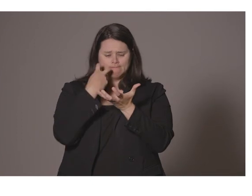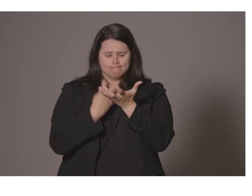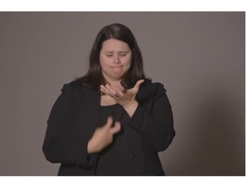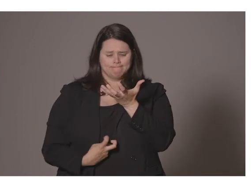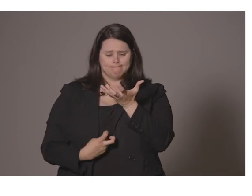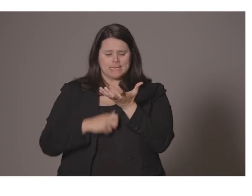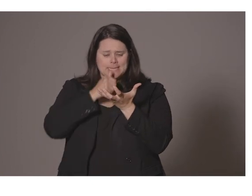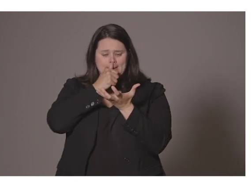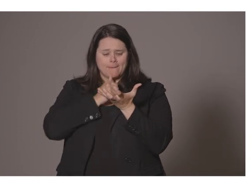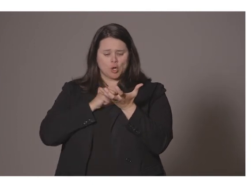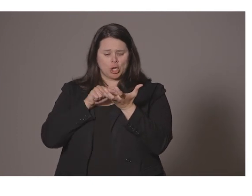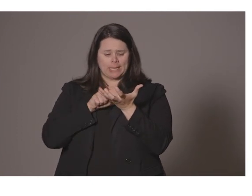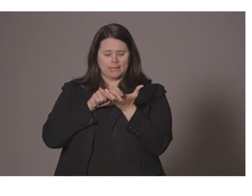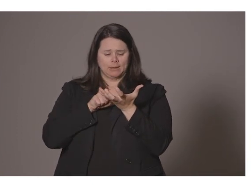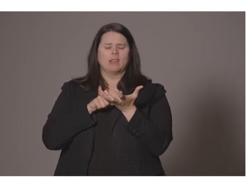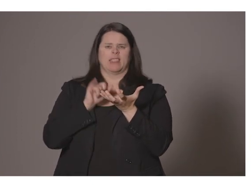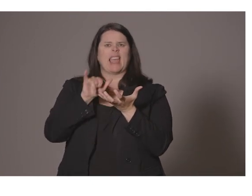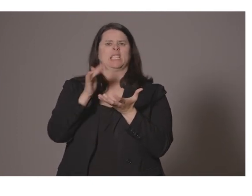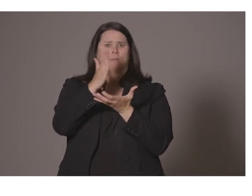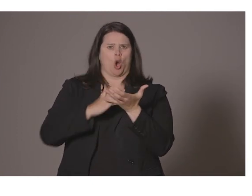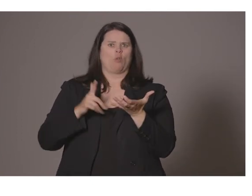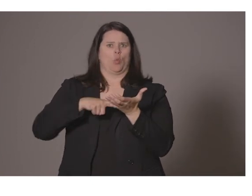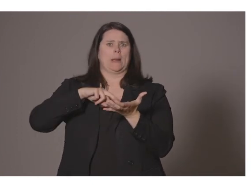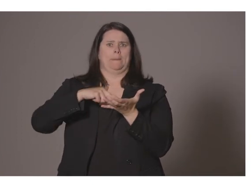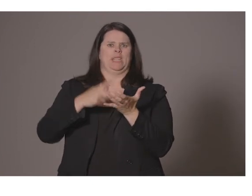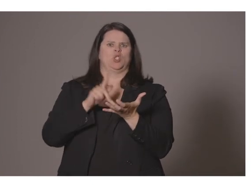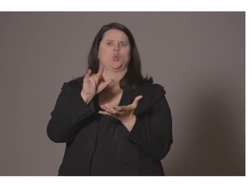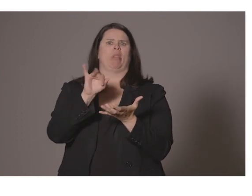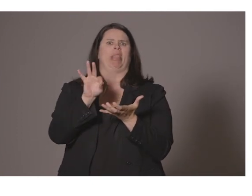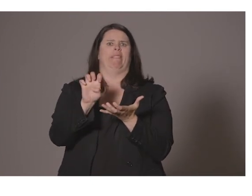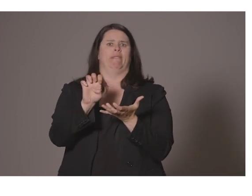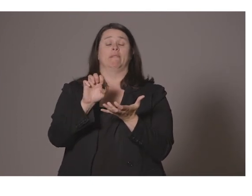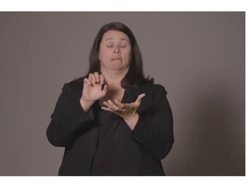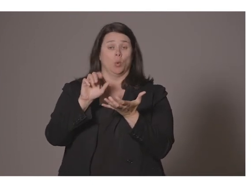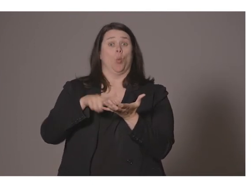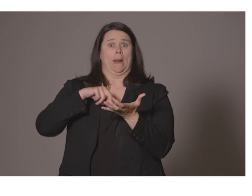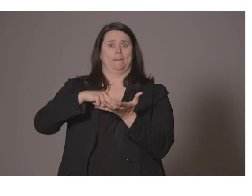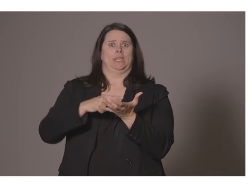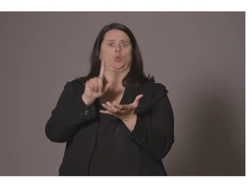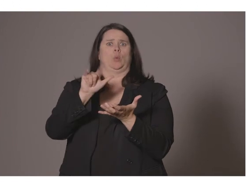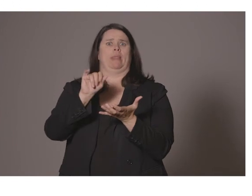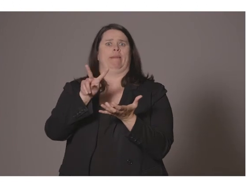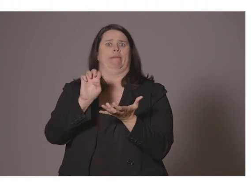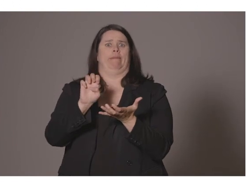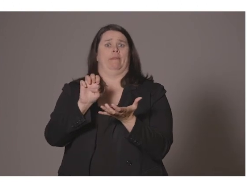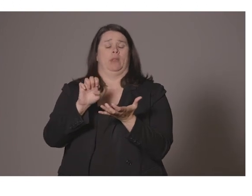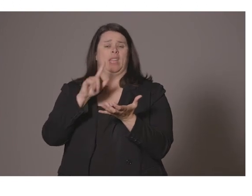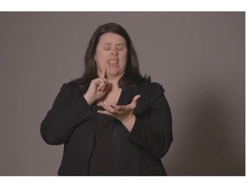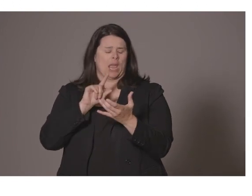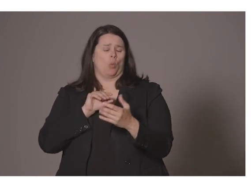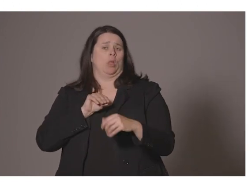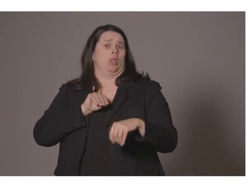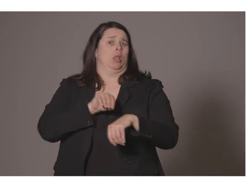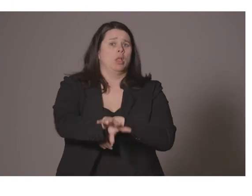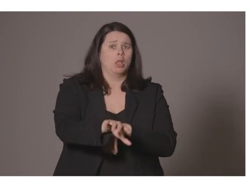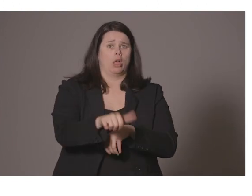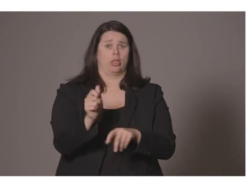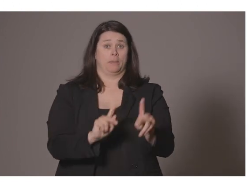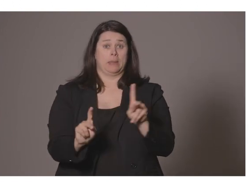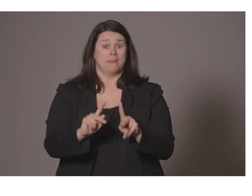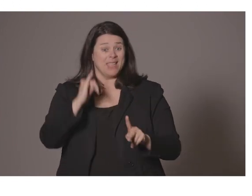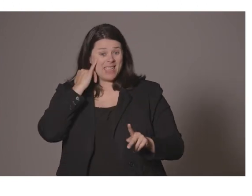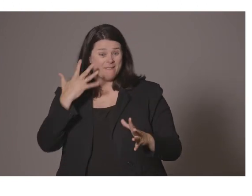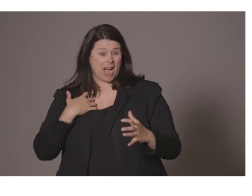And it radically alters our relationship to all of life and to the suffering of others. If you are invested in alleviating